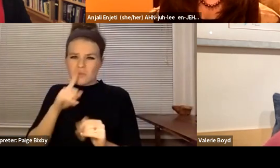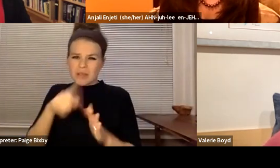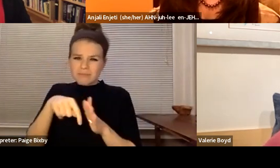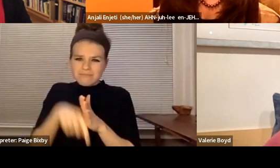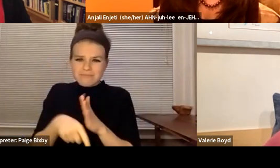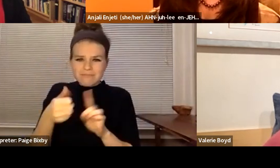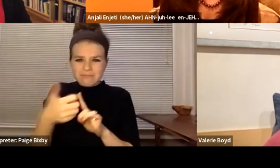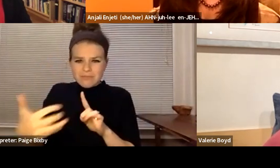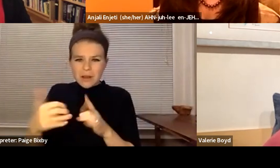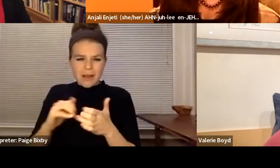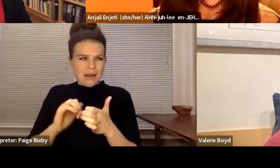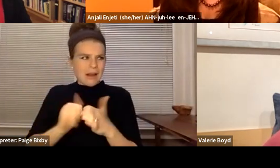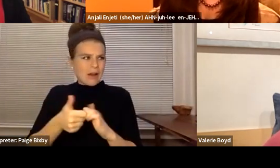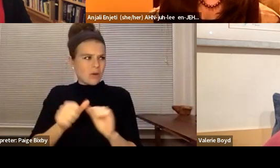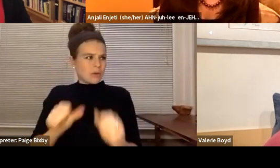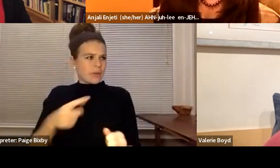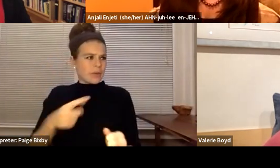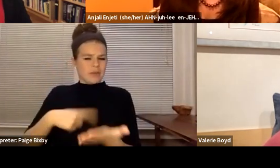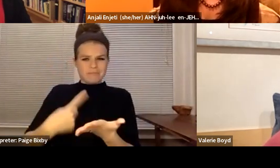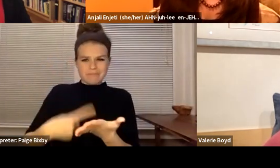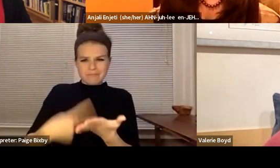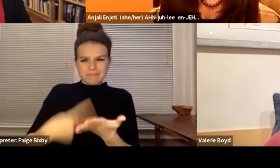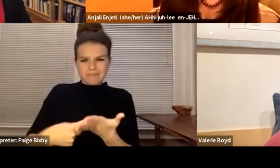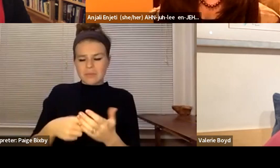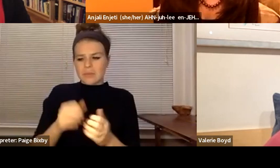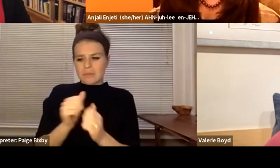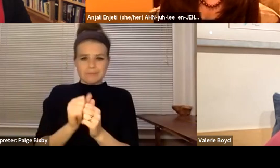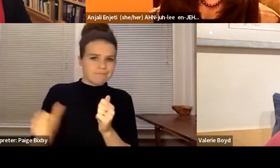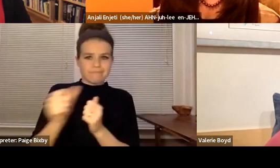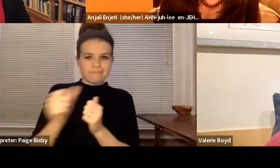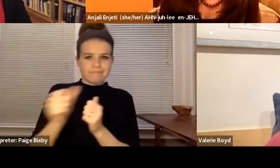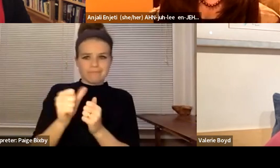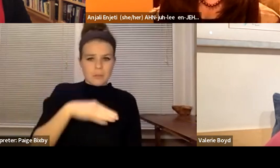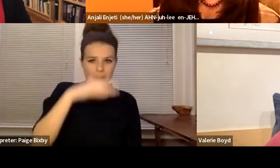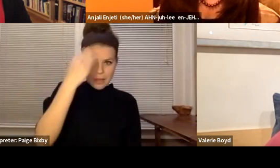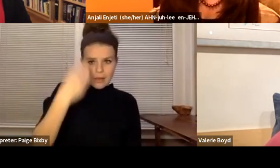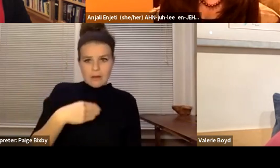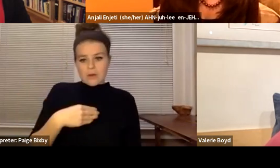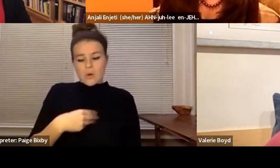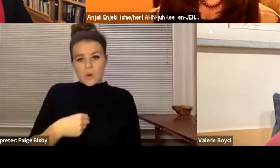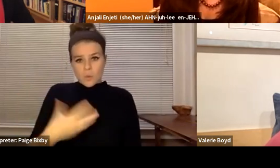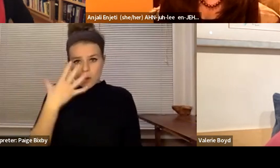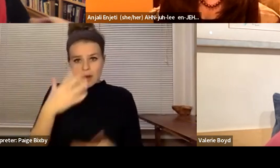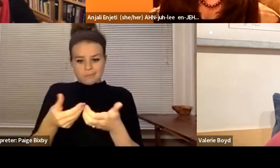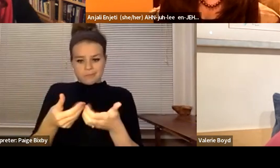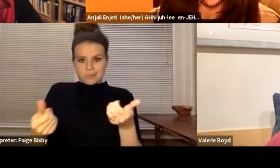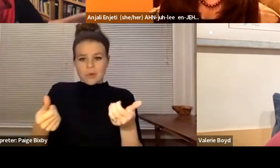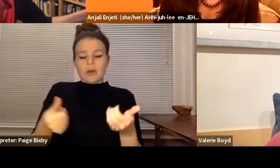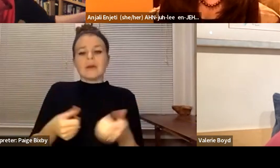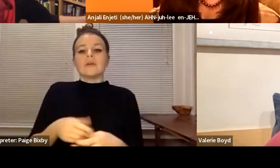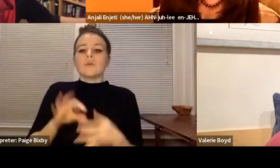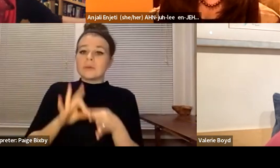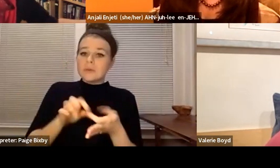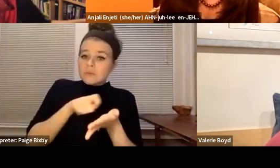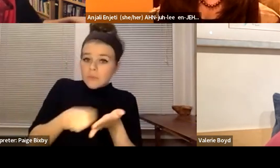into how we can talk about going beyond the black and white binary, both in terms of our writing, also in terms of our